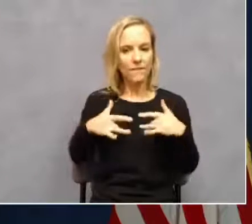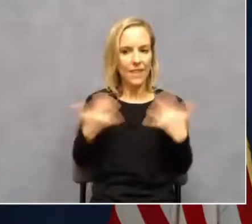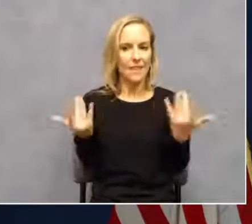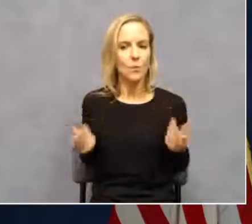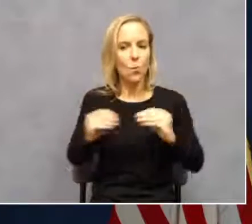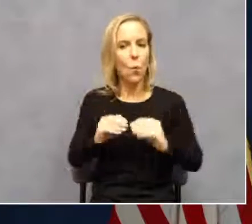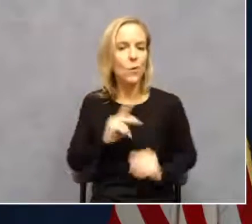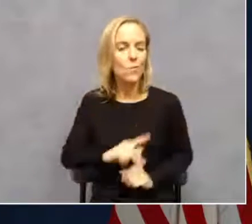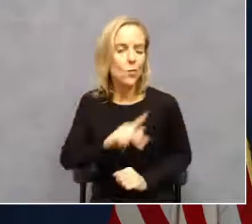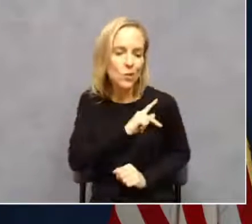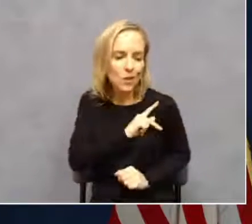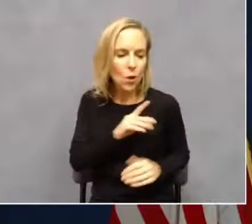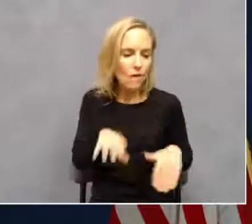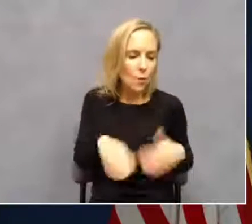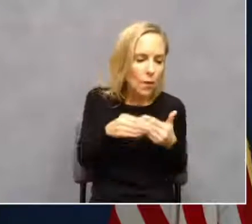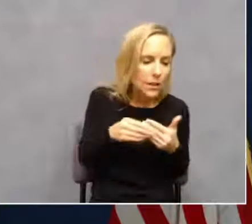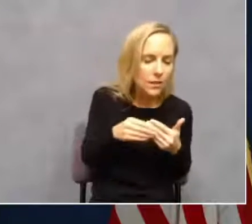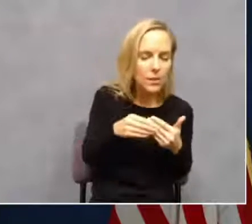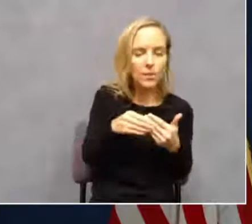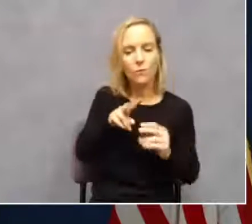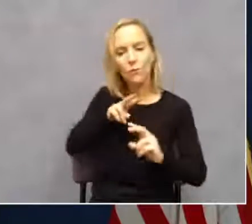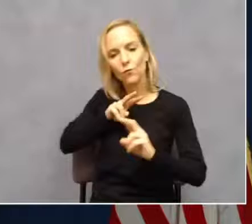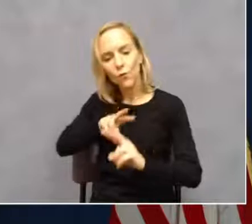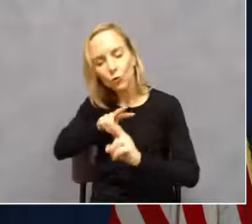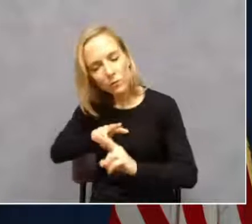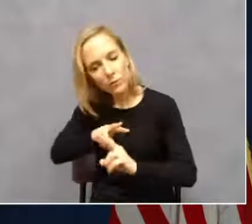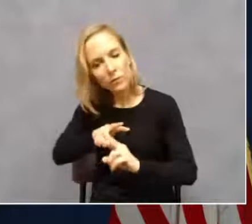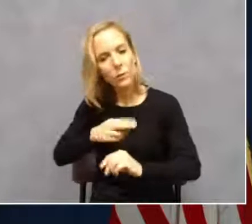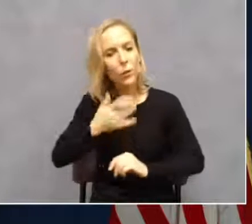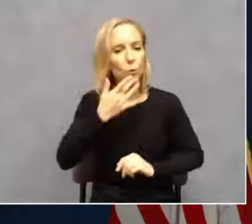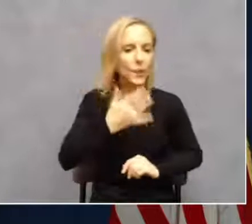Weddings, funerals, birthdays.